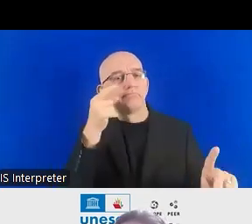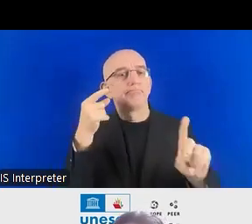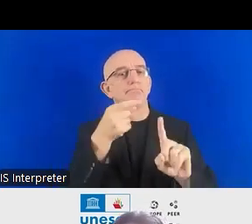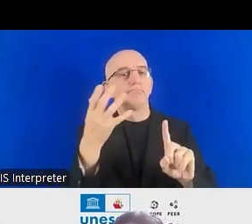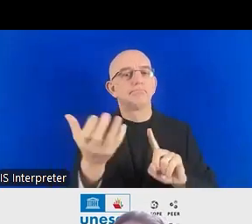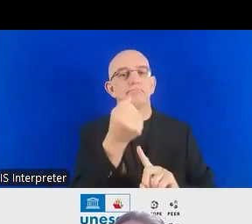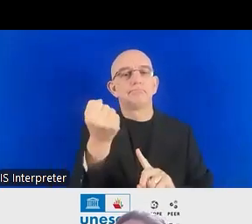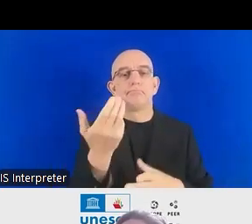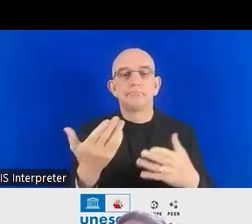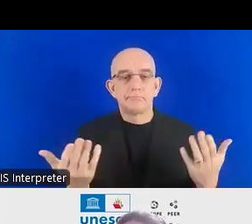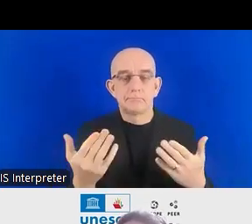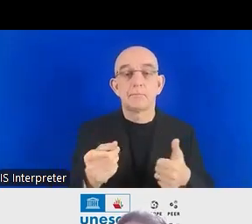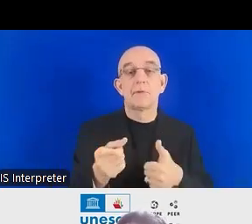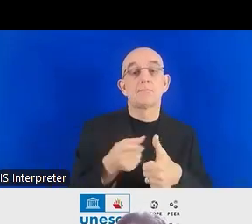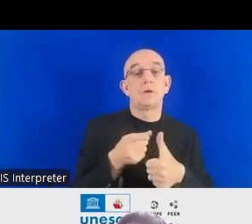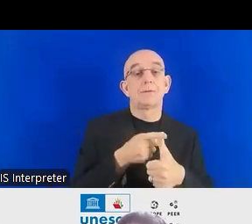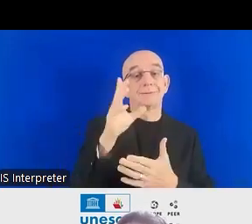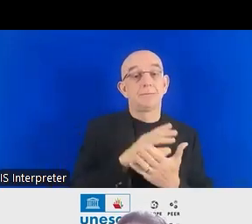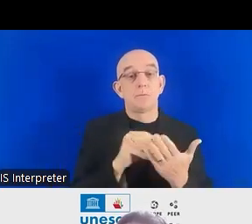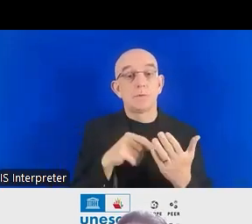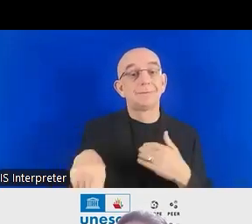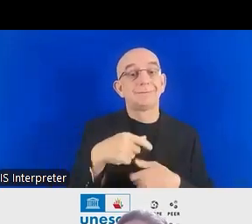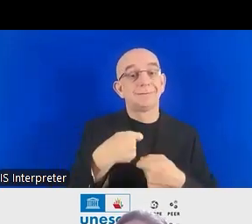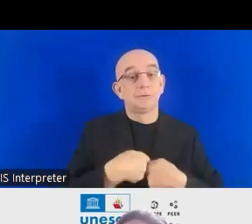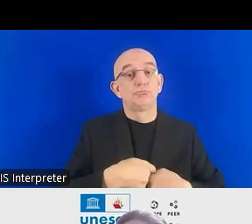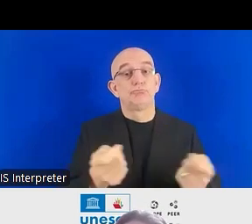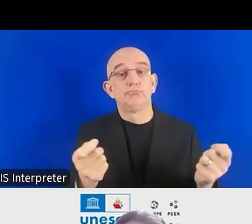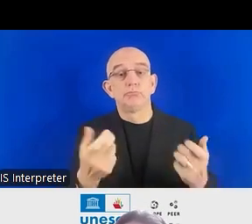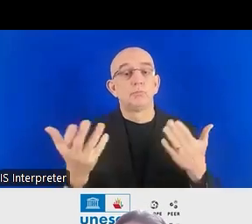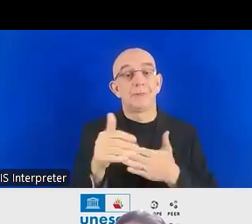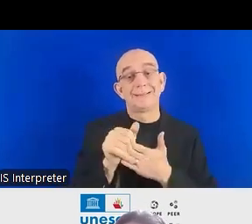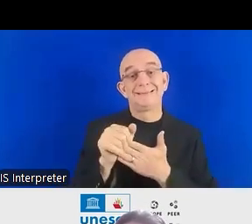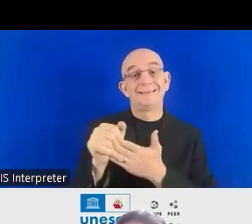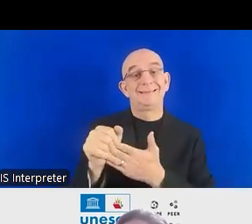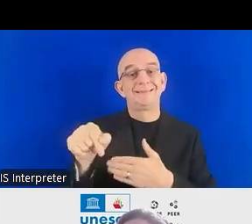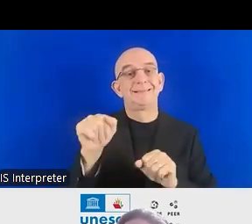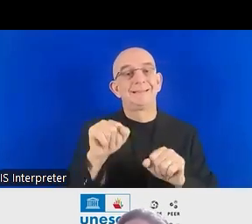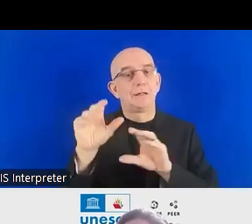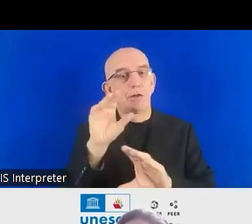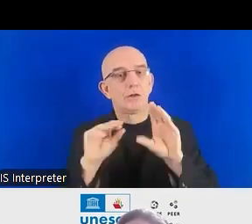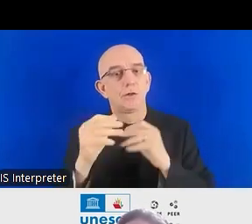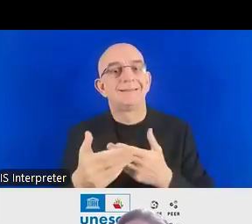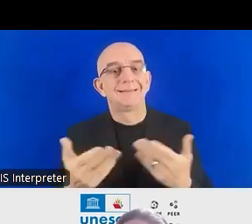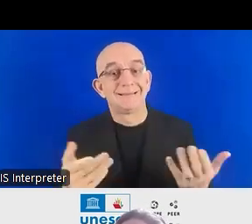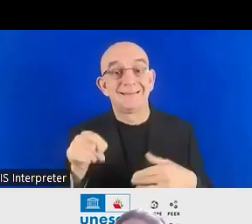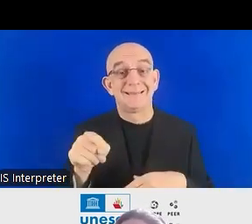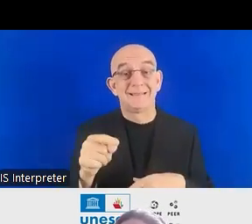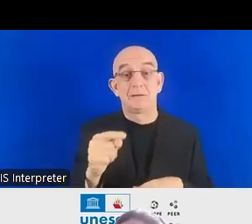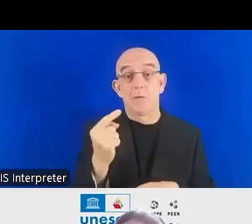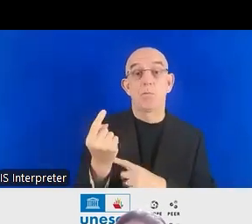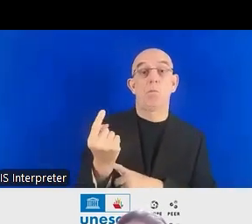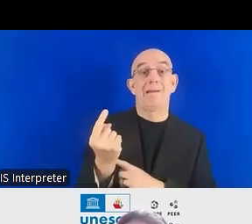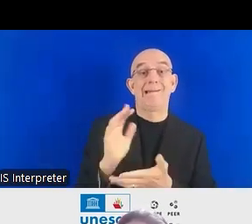of schools. The outcome the outcome of inclusion is really something that is critical and fundamental. And